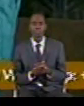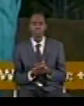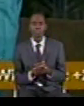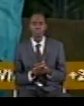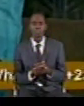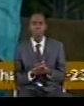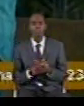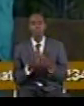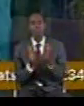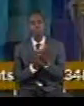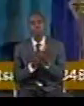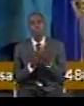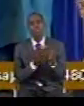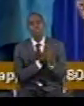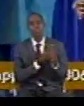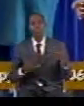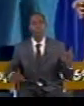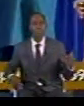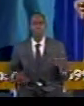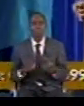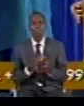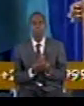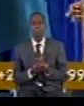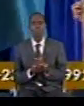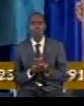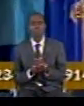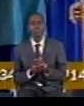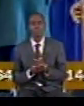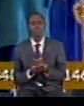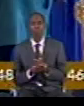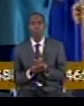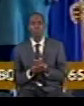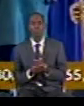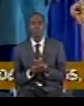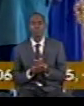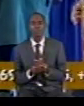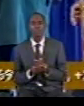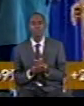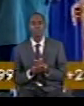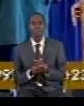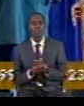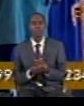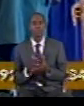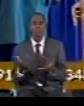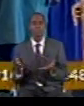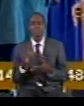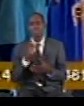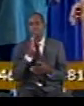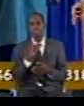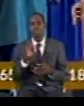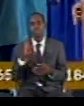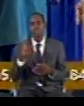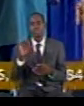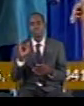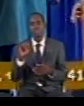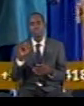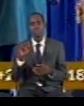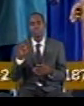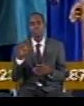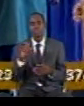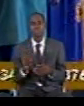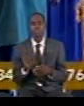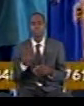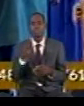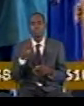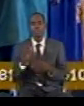Praise the Lord. I have here beside me Mr. Petrus Yankee. He's 40 years old with a